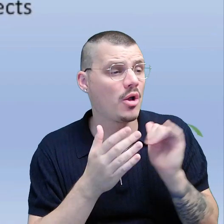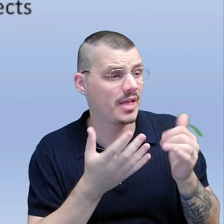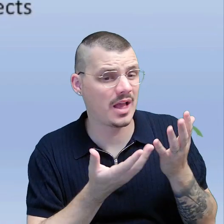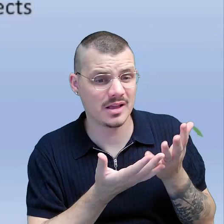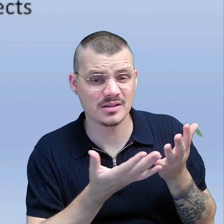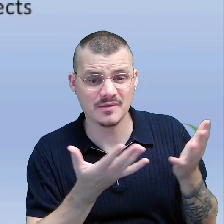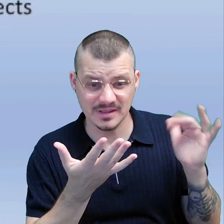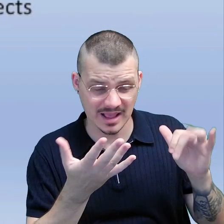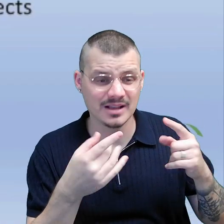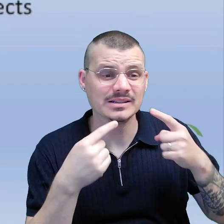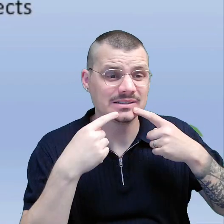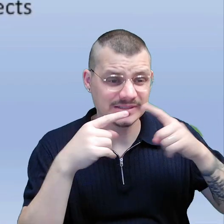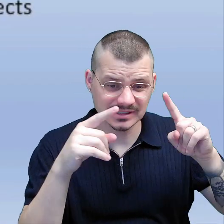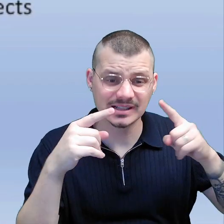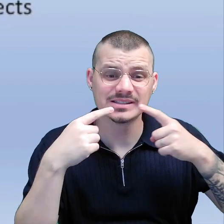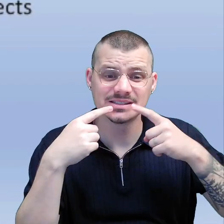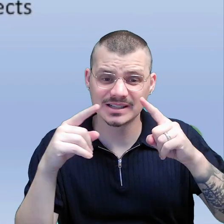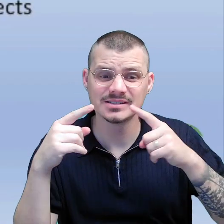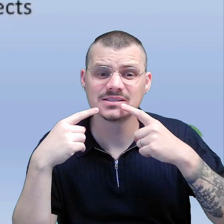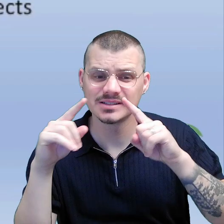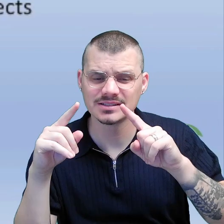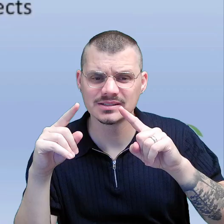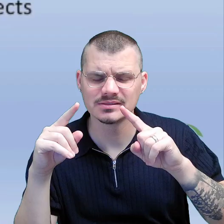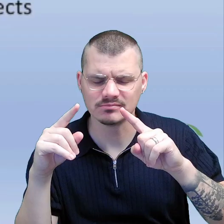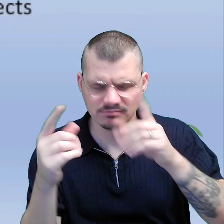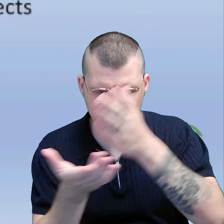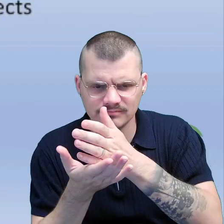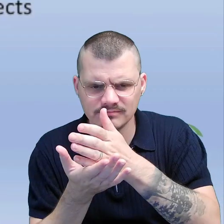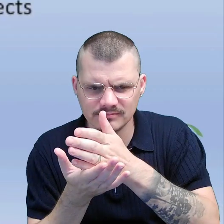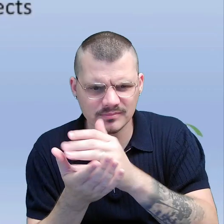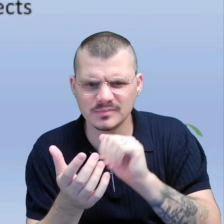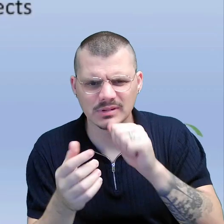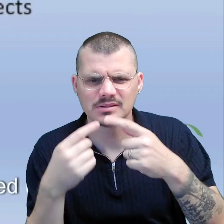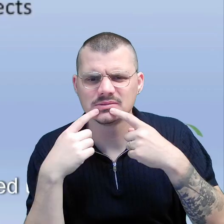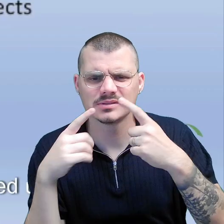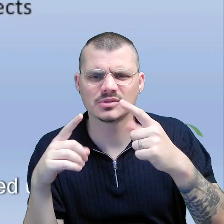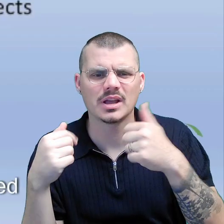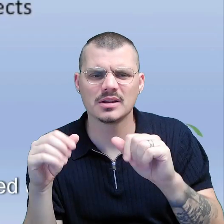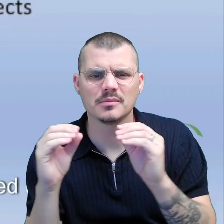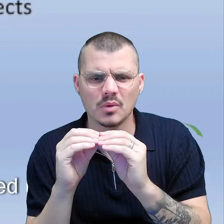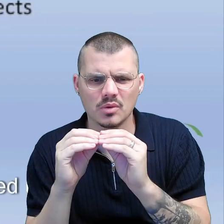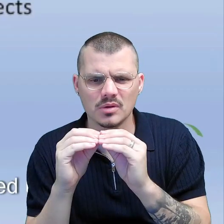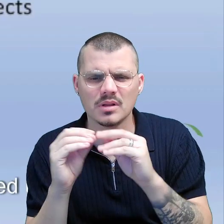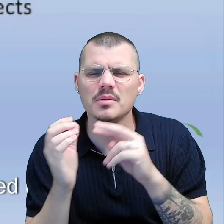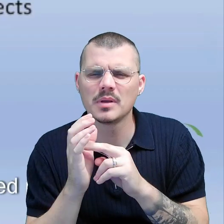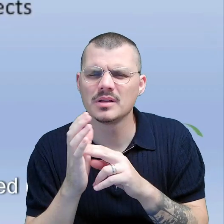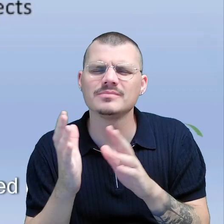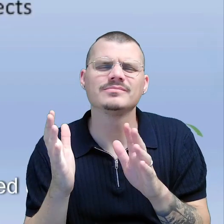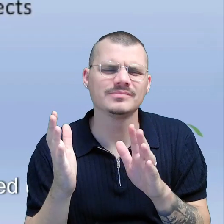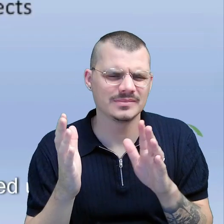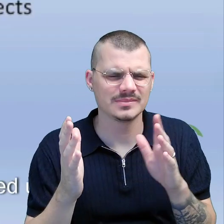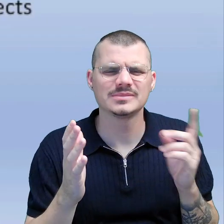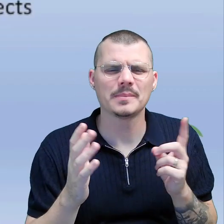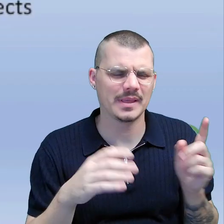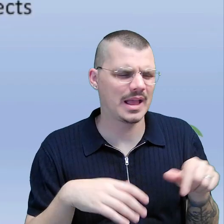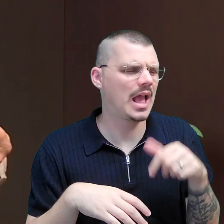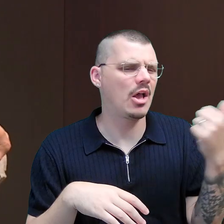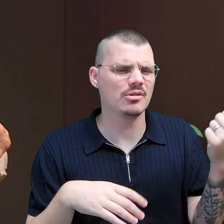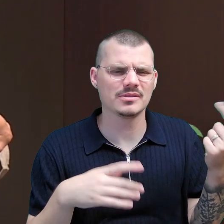been successful for that person stops being successful. That often means something else is cropped